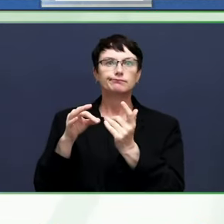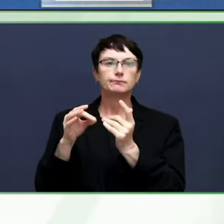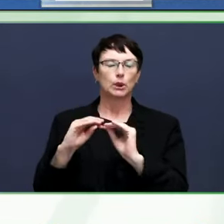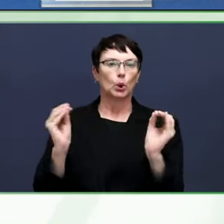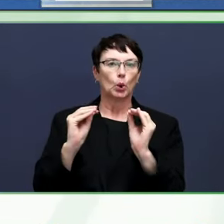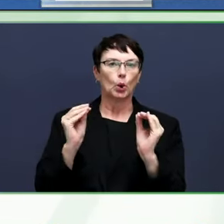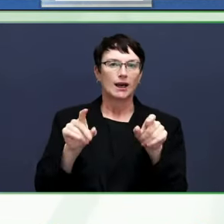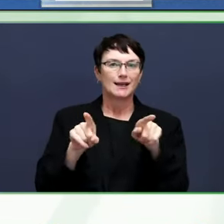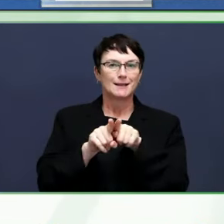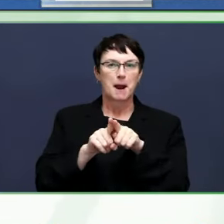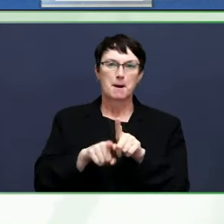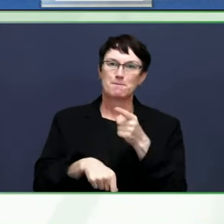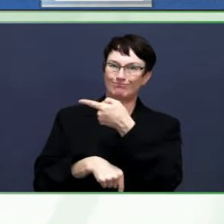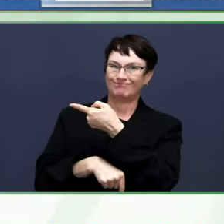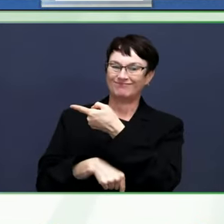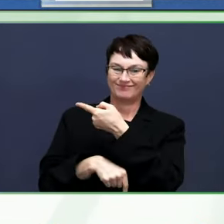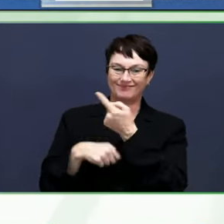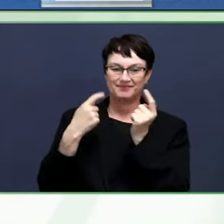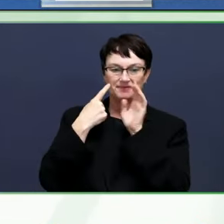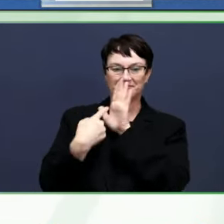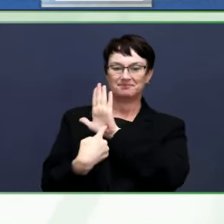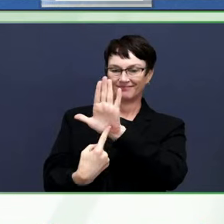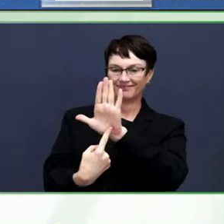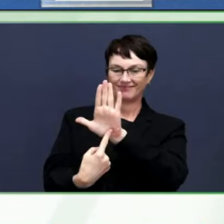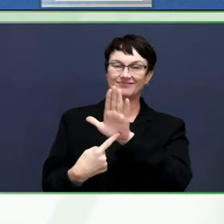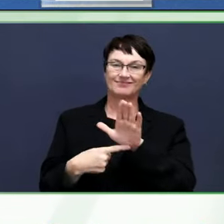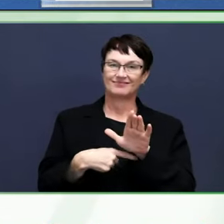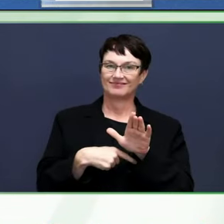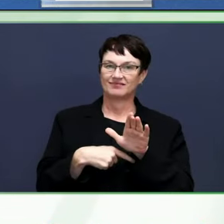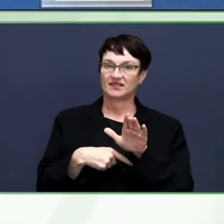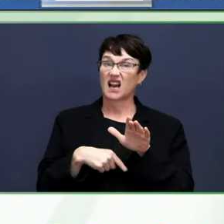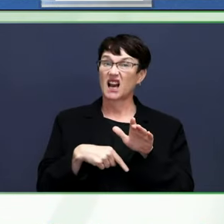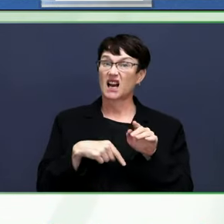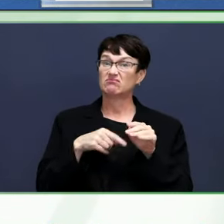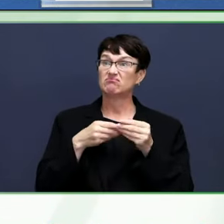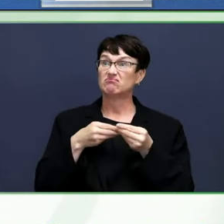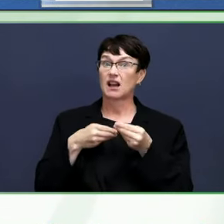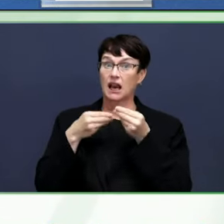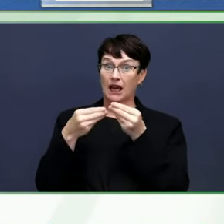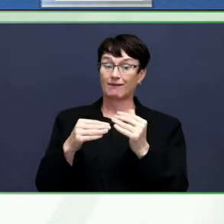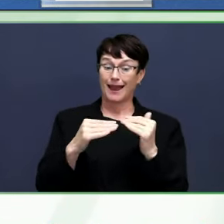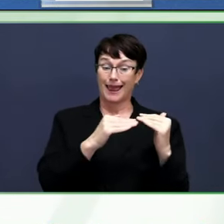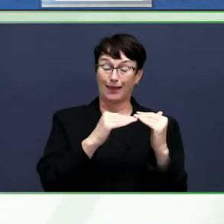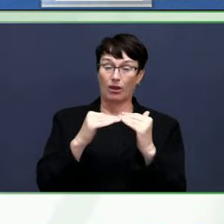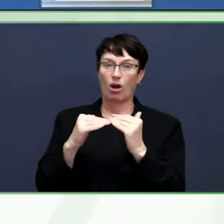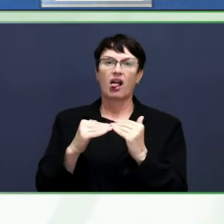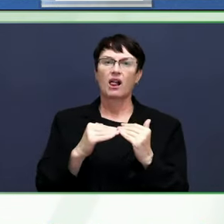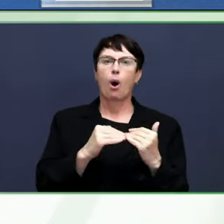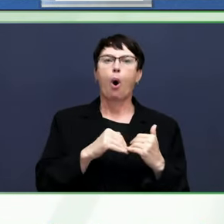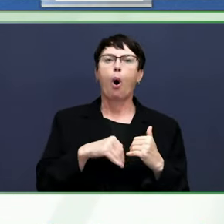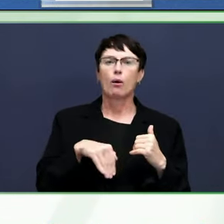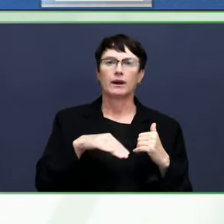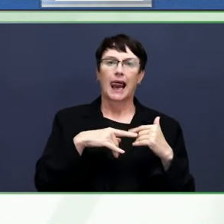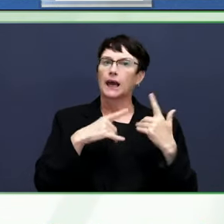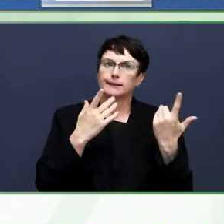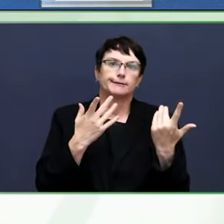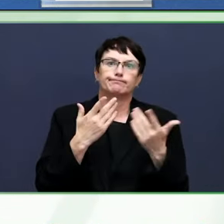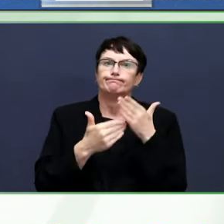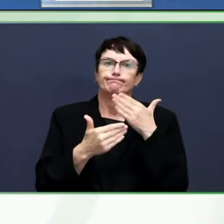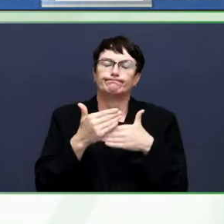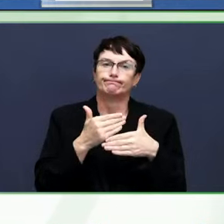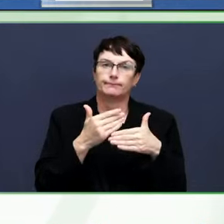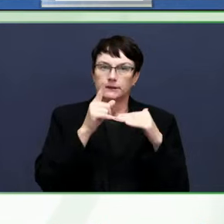compulsory schools in mainstream classrooms. And we have, I think, for such a long period of inclusive